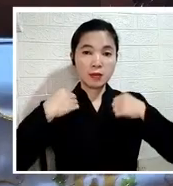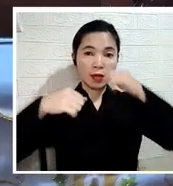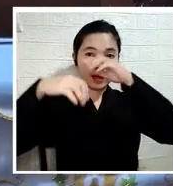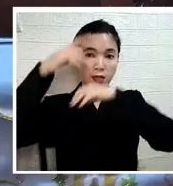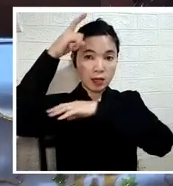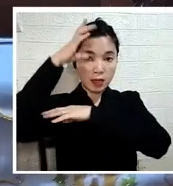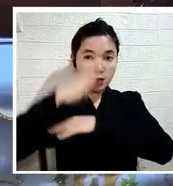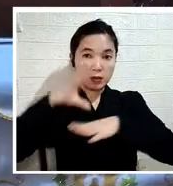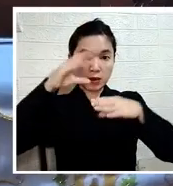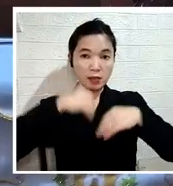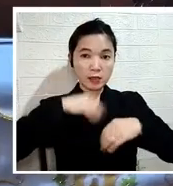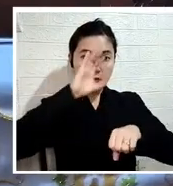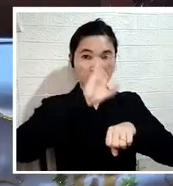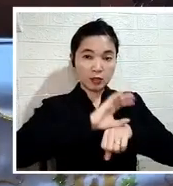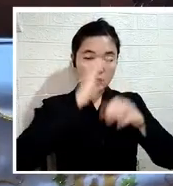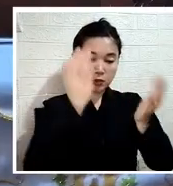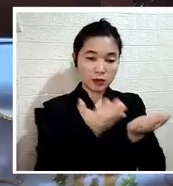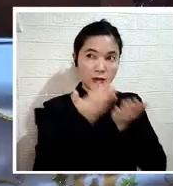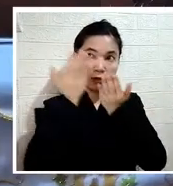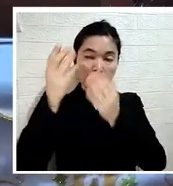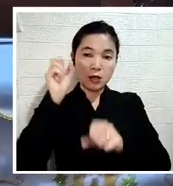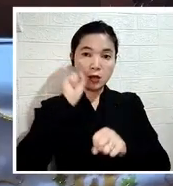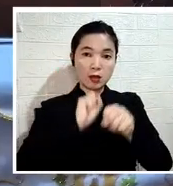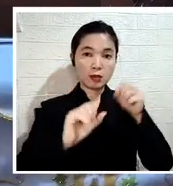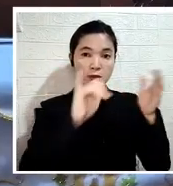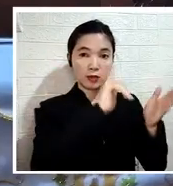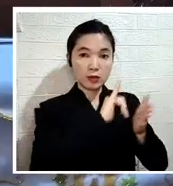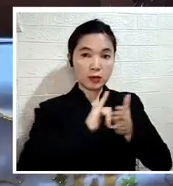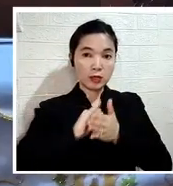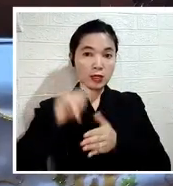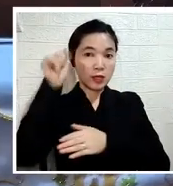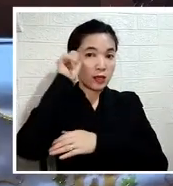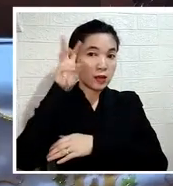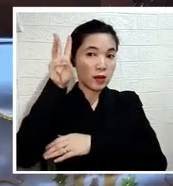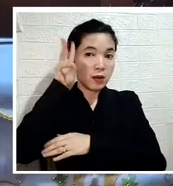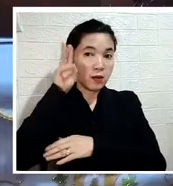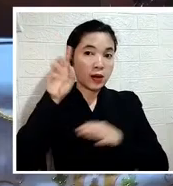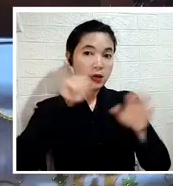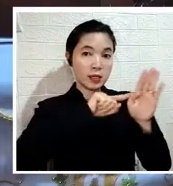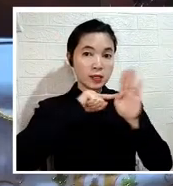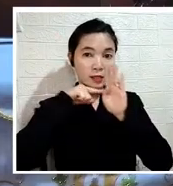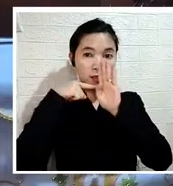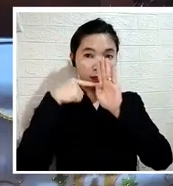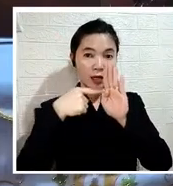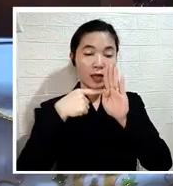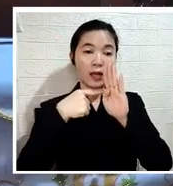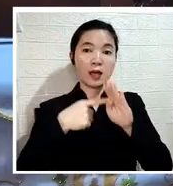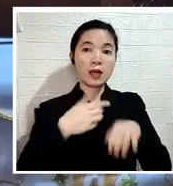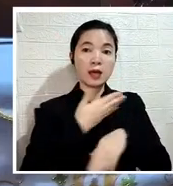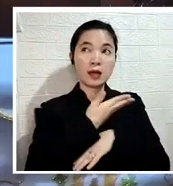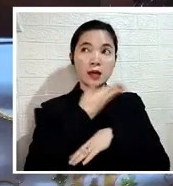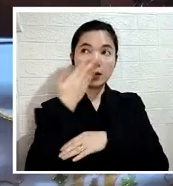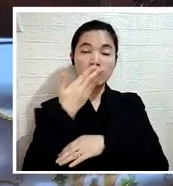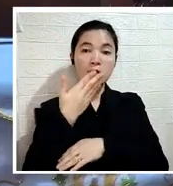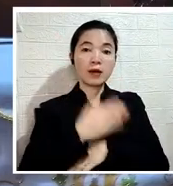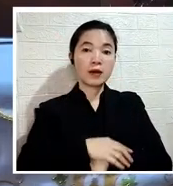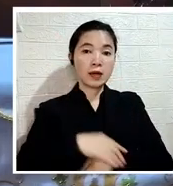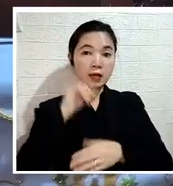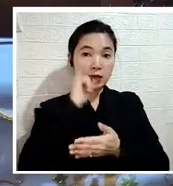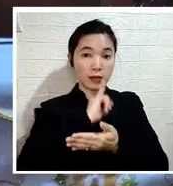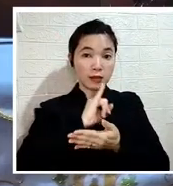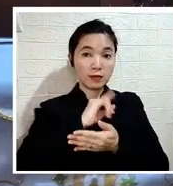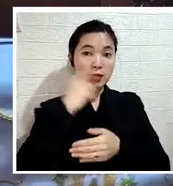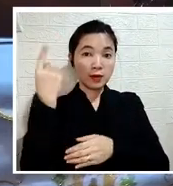church offering, so that she who is aware that her beginnings lie in the incarnation of your only begotten Son